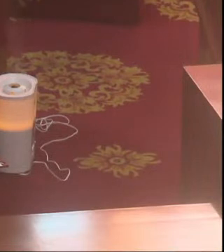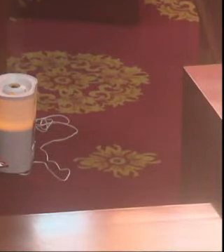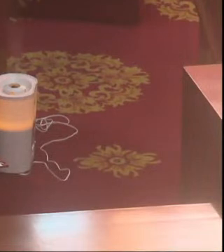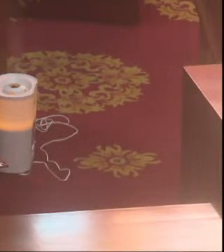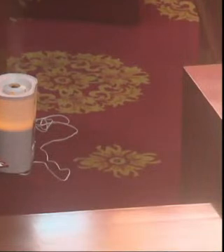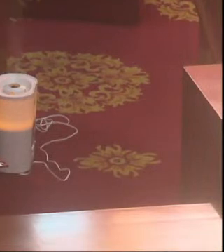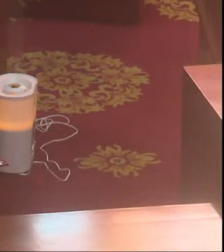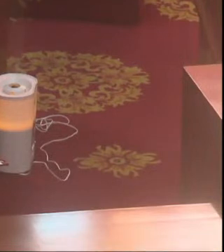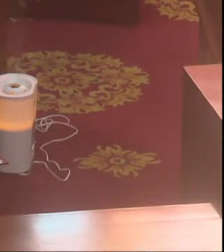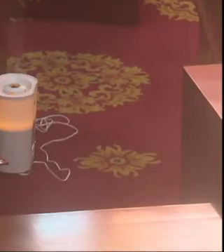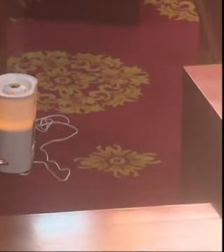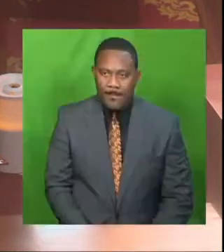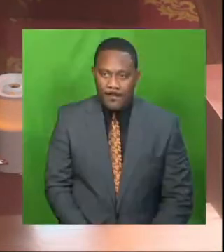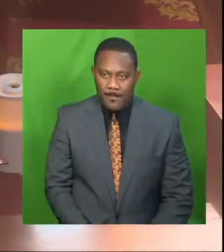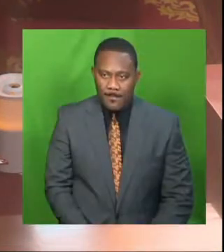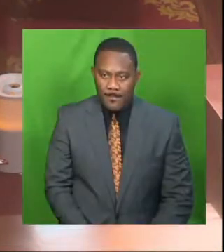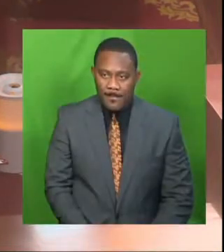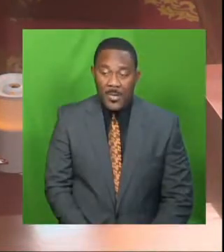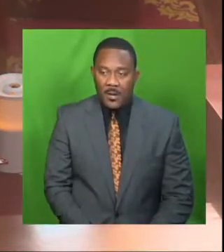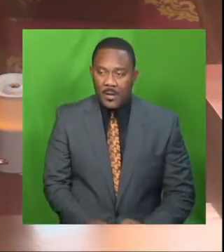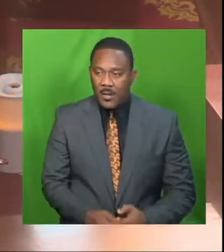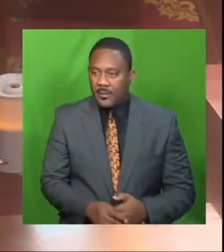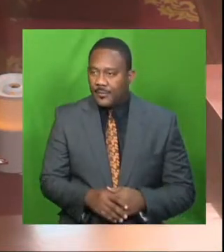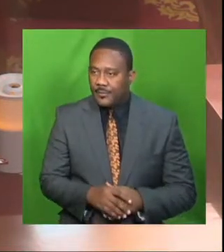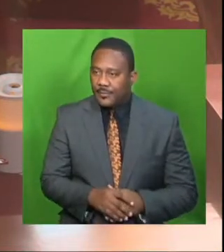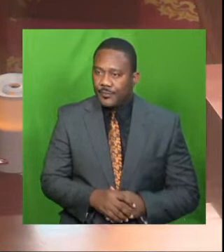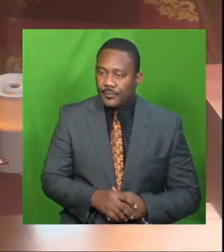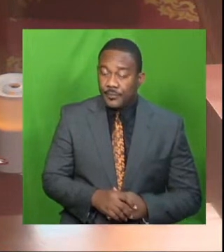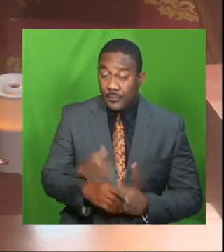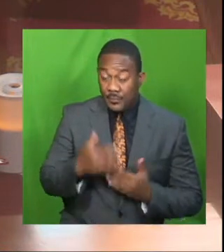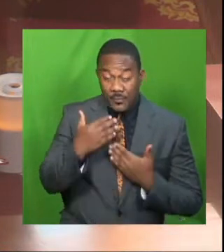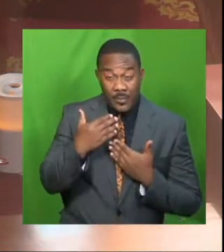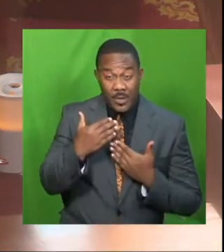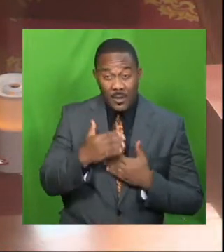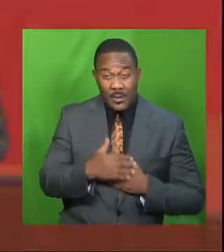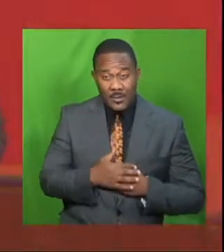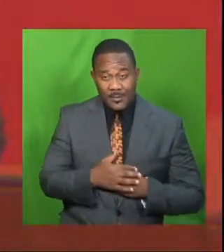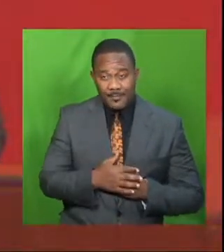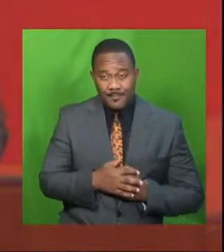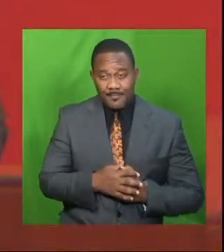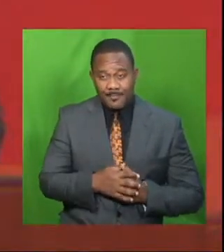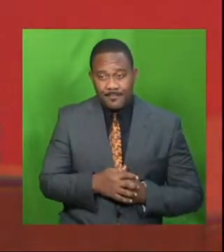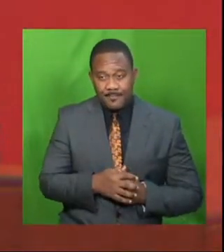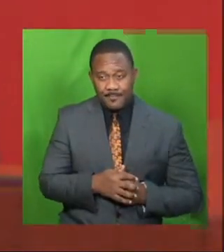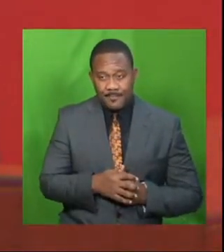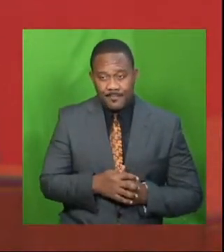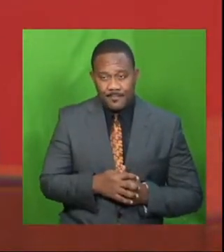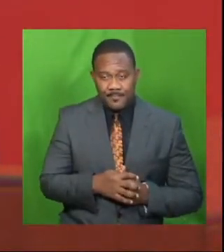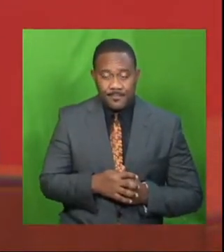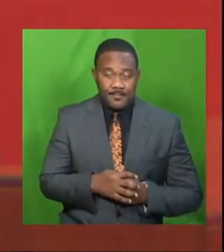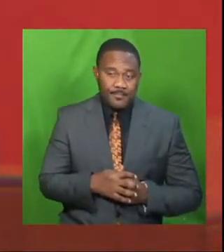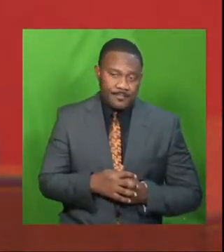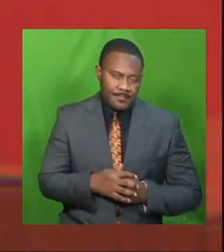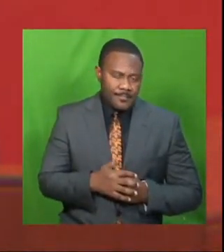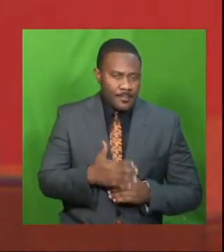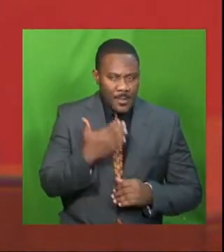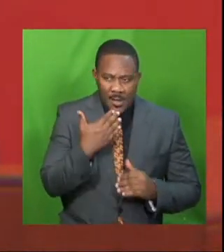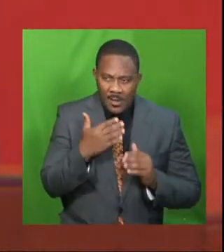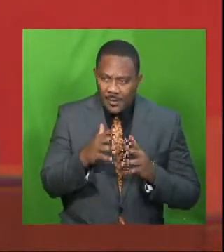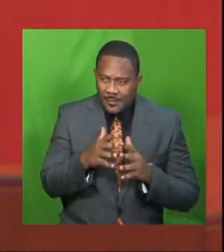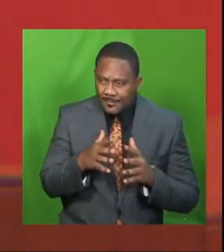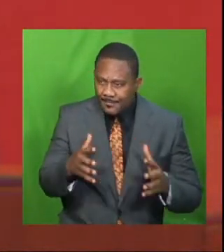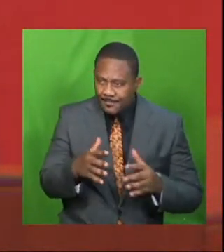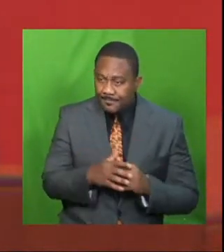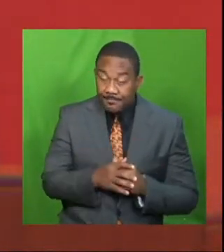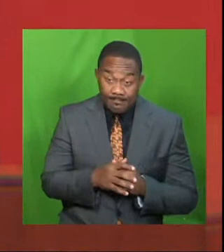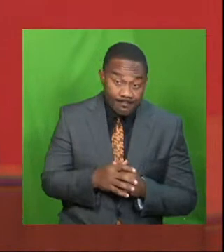that maiden one within the next quarter. Thank you, Mr. Speaker. Thank you very much. Yes, let him